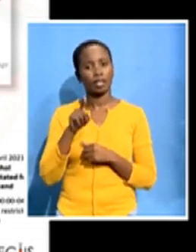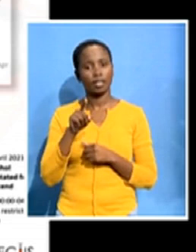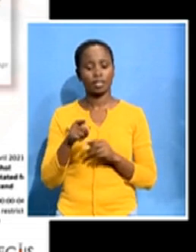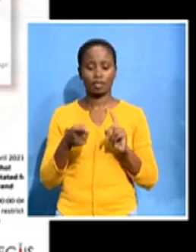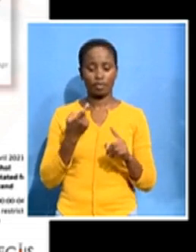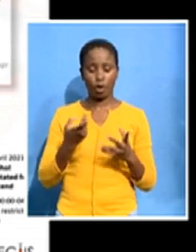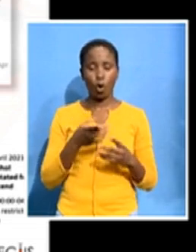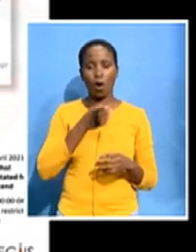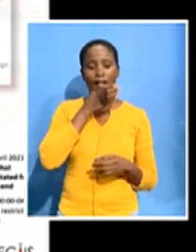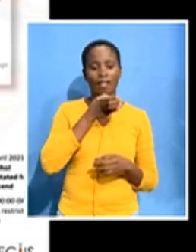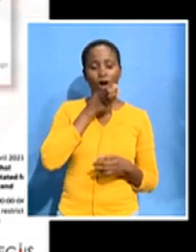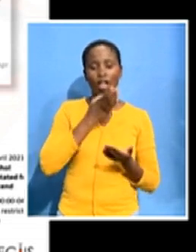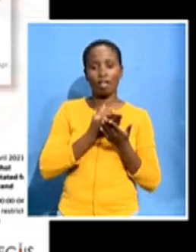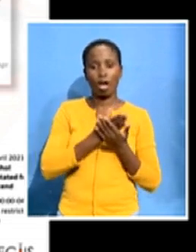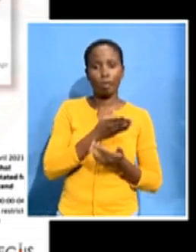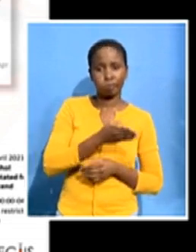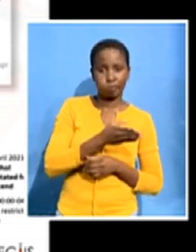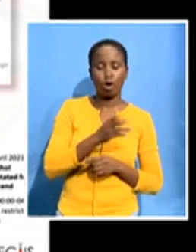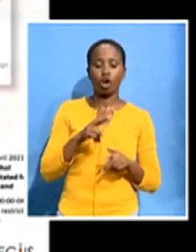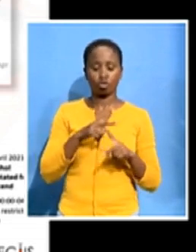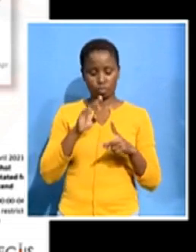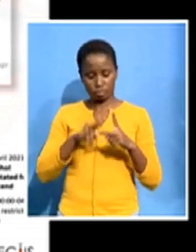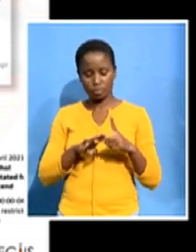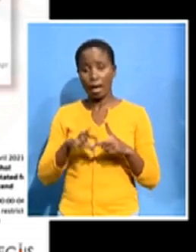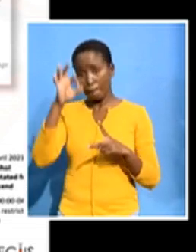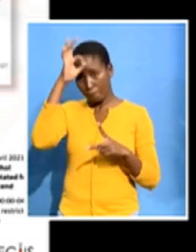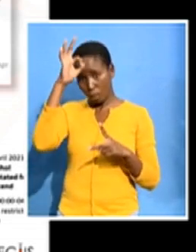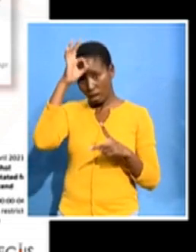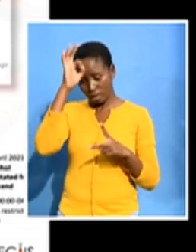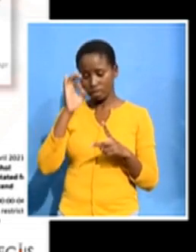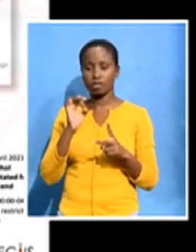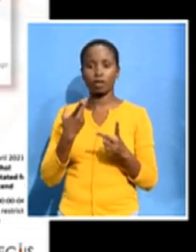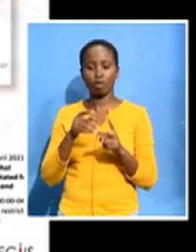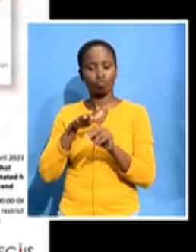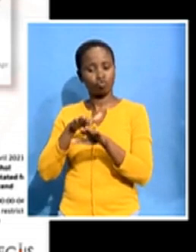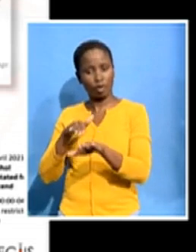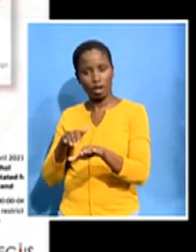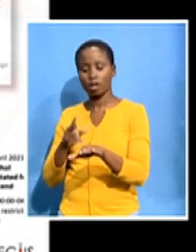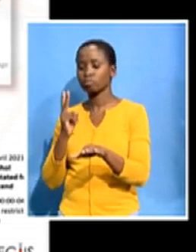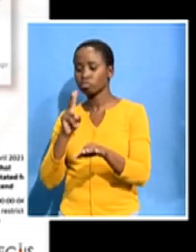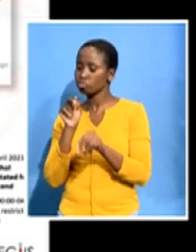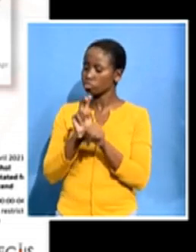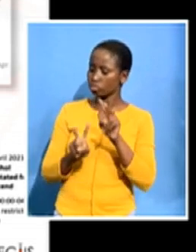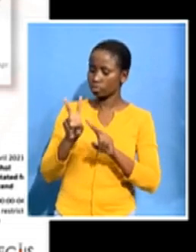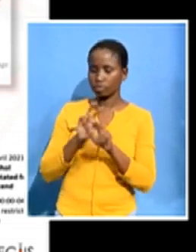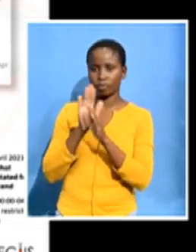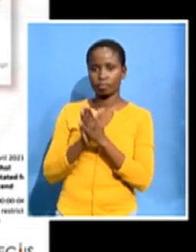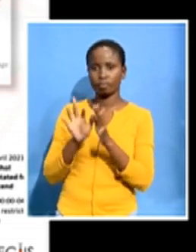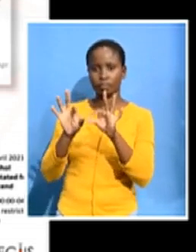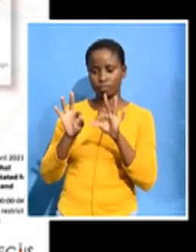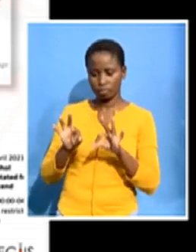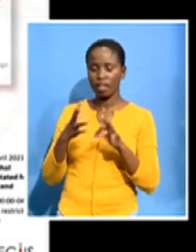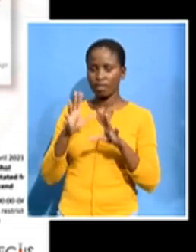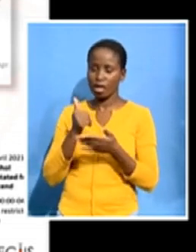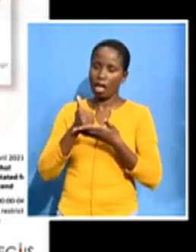heightened policing and traffic policing over the Easter weekend has had an impact, and that we had a relatively